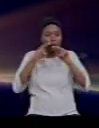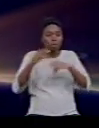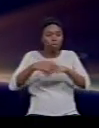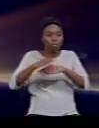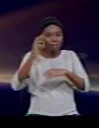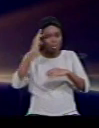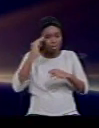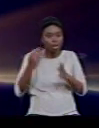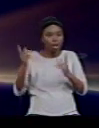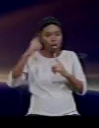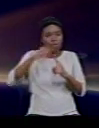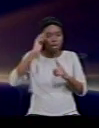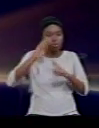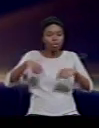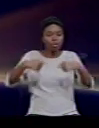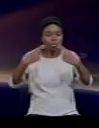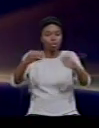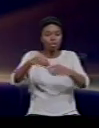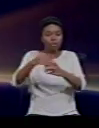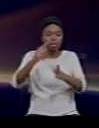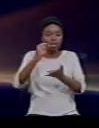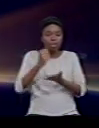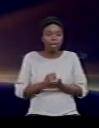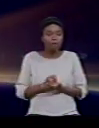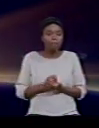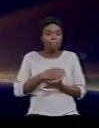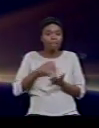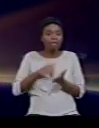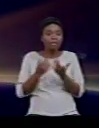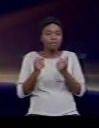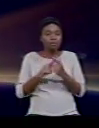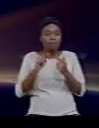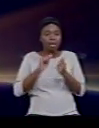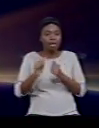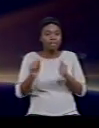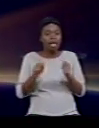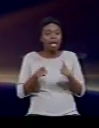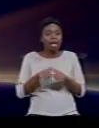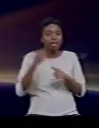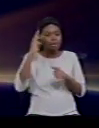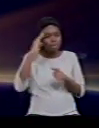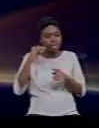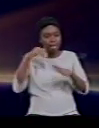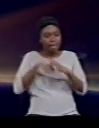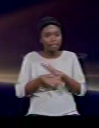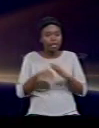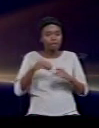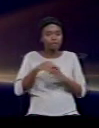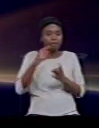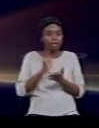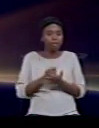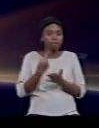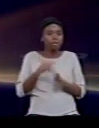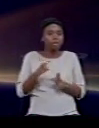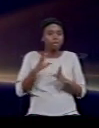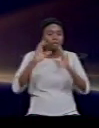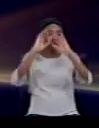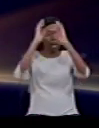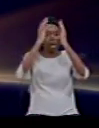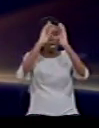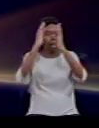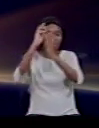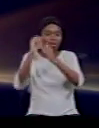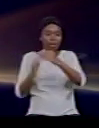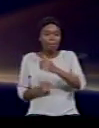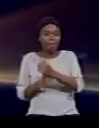after Moses, until he was gone into the tabernacle. And it came to pass, as Moses entered into the tabernacle, the